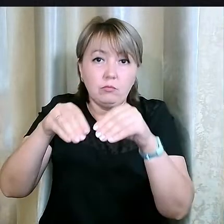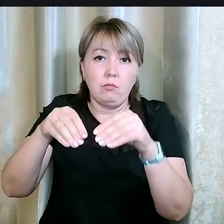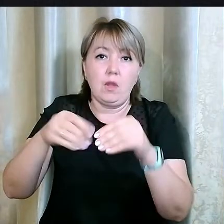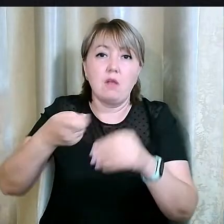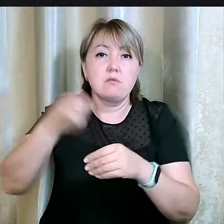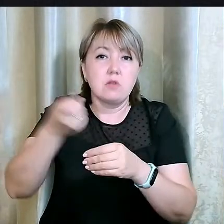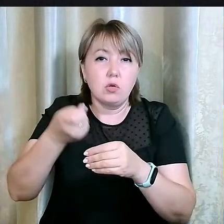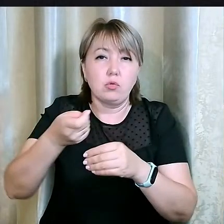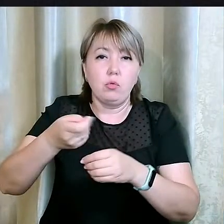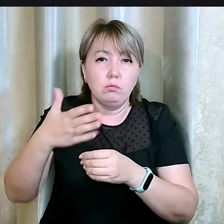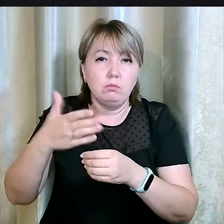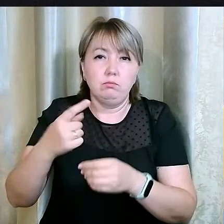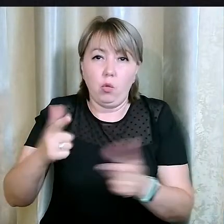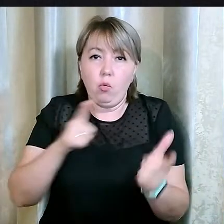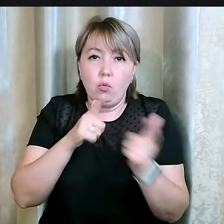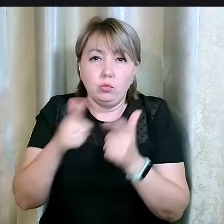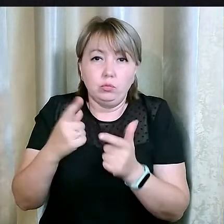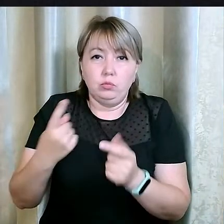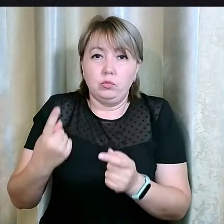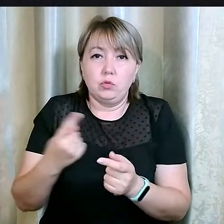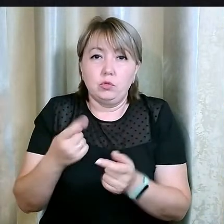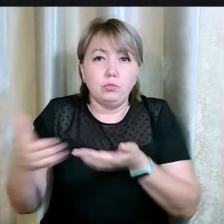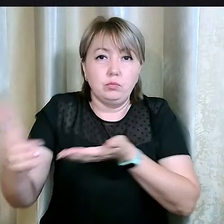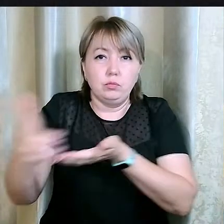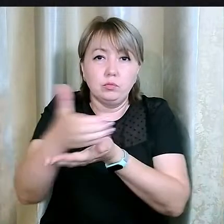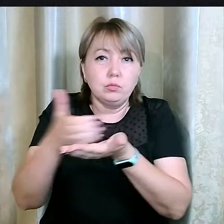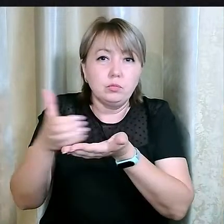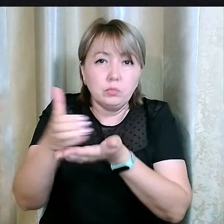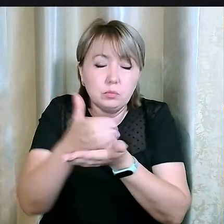the feelings of a farmer who sowed